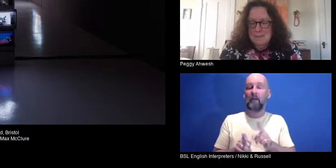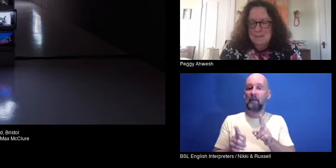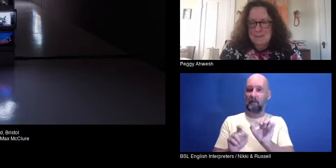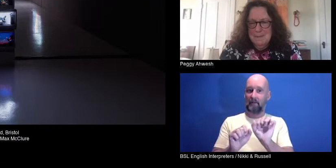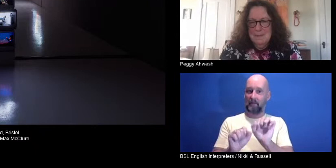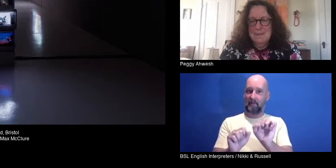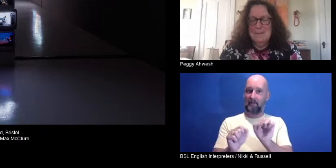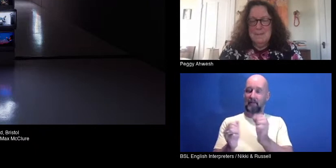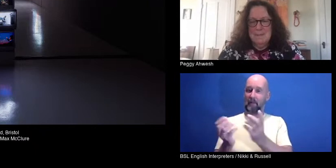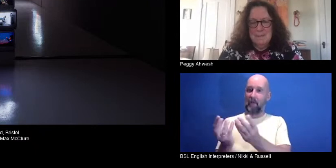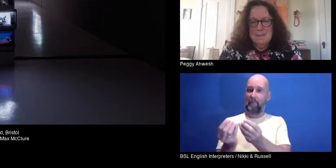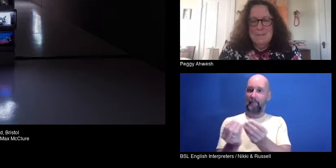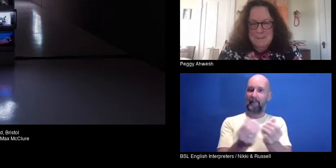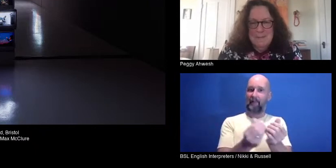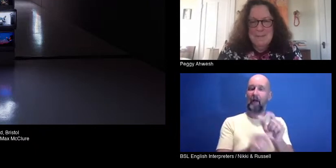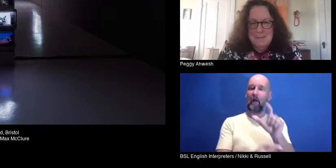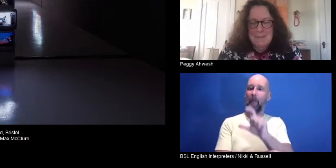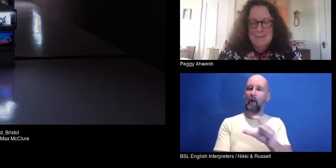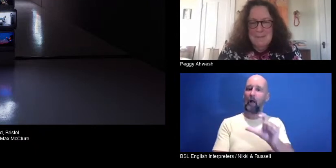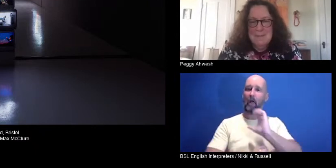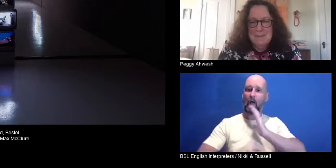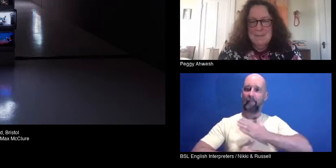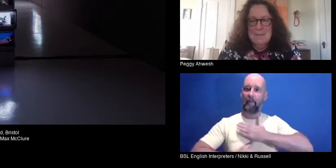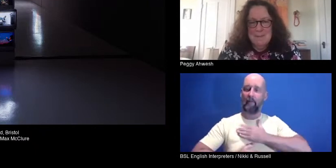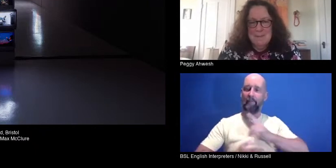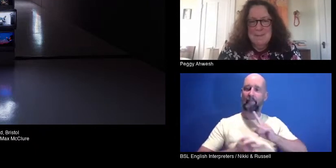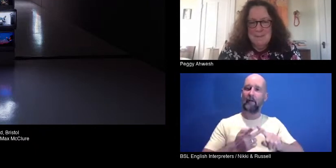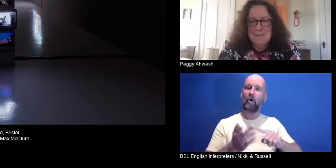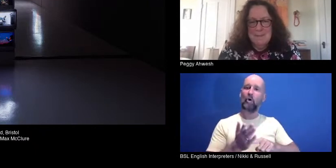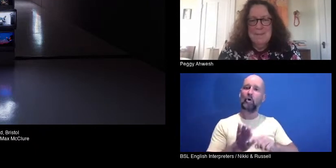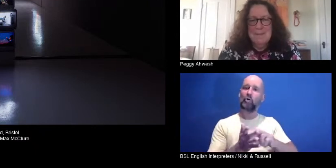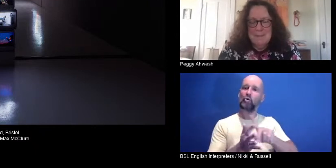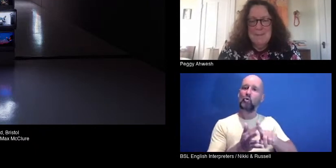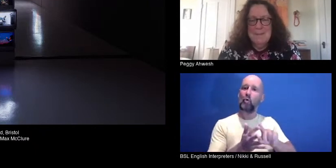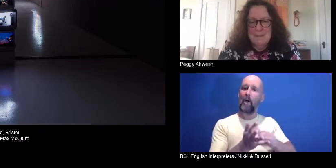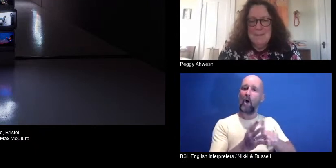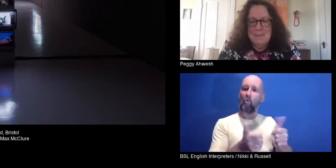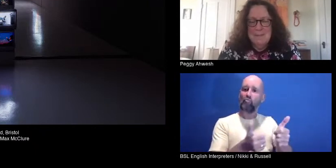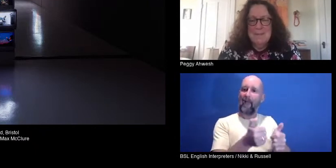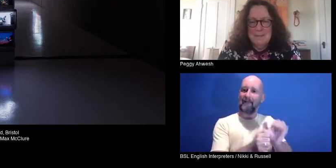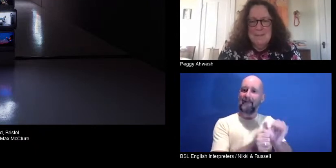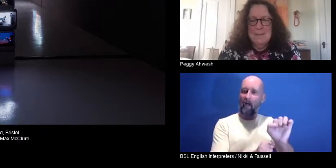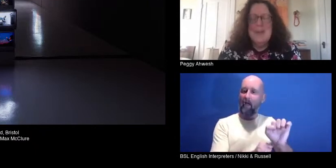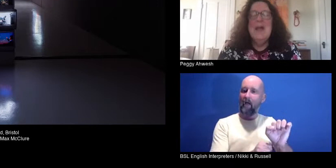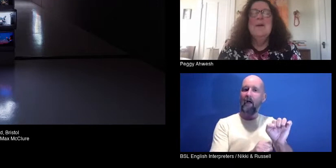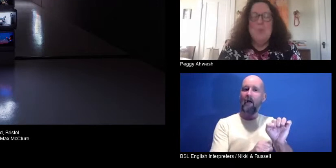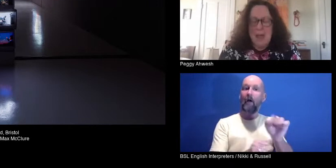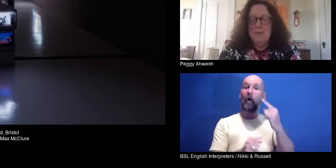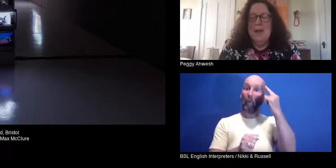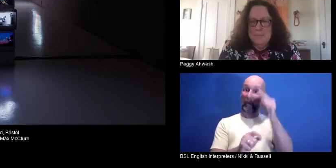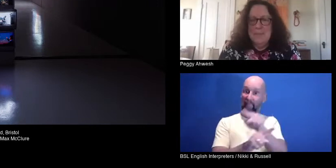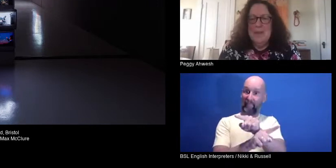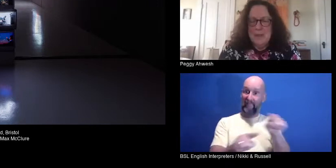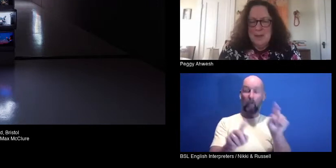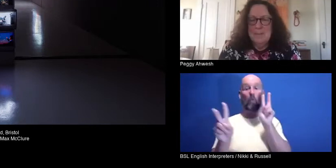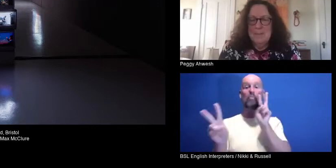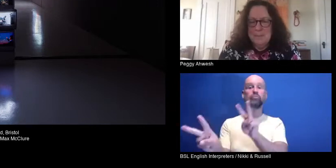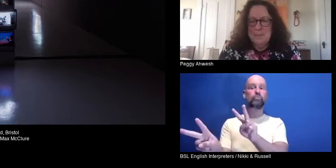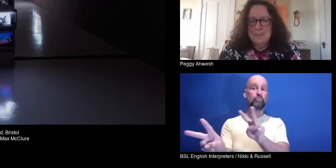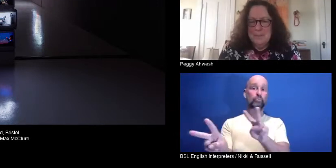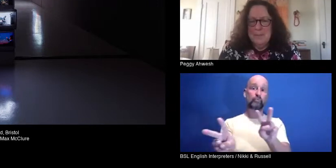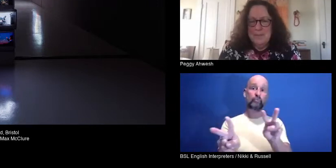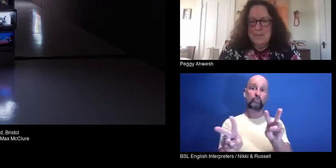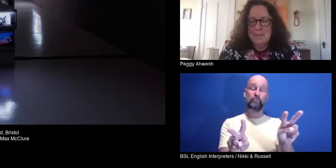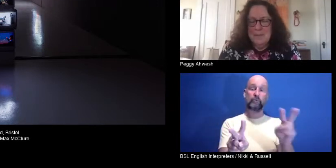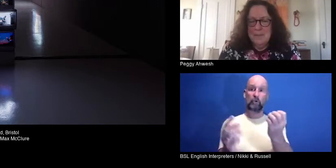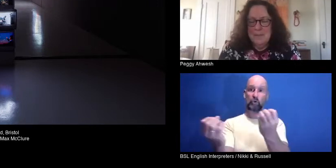materials in Color of Love and mm-hmm. Tomb Raider. Mm-hmm. You know, I mean, like we think we know what those things are, but then the way that they show